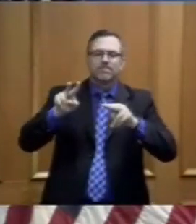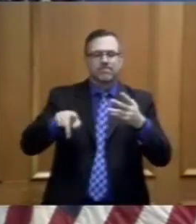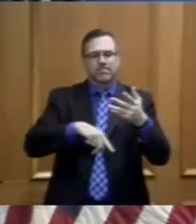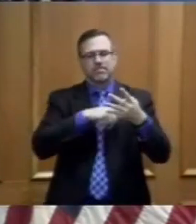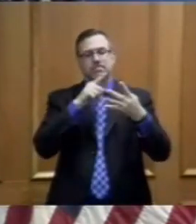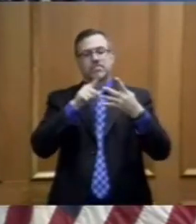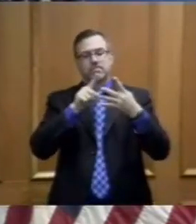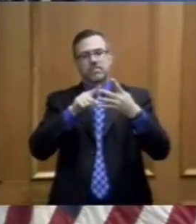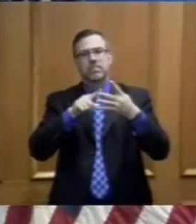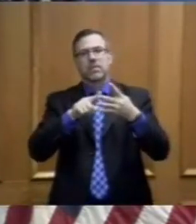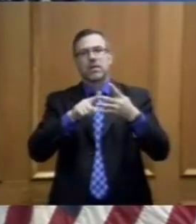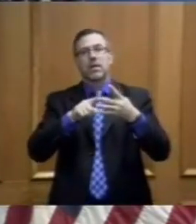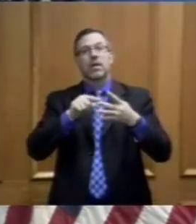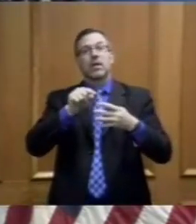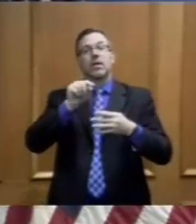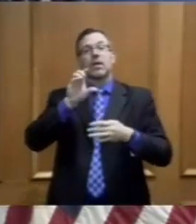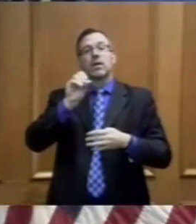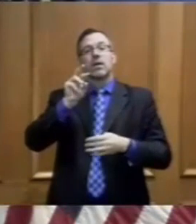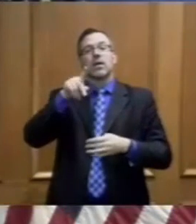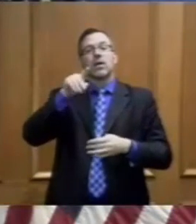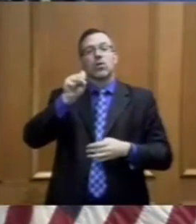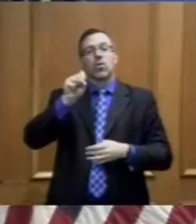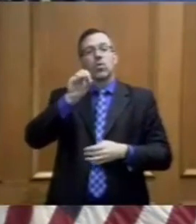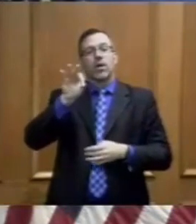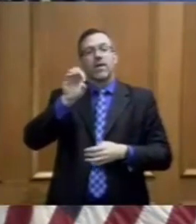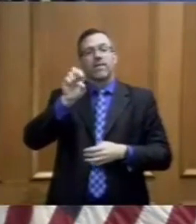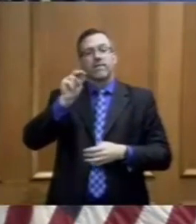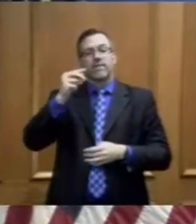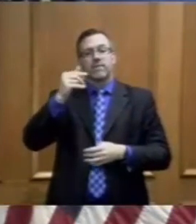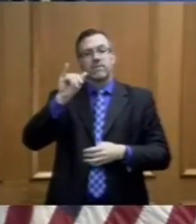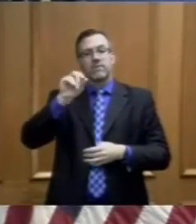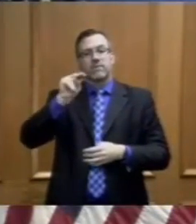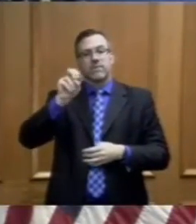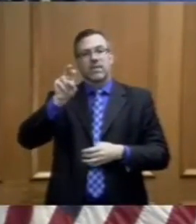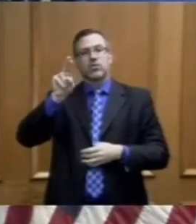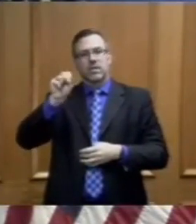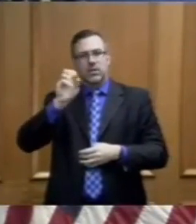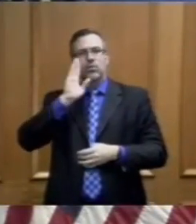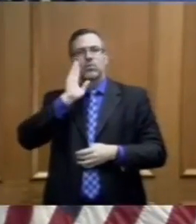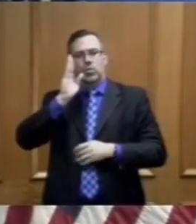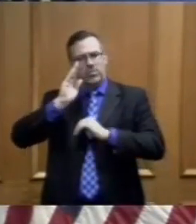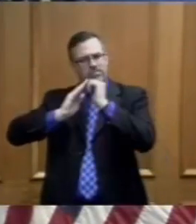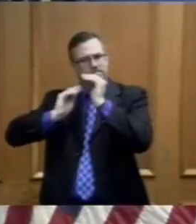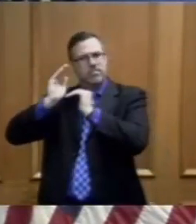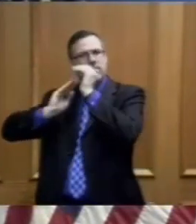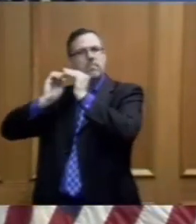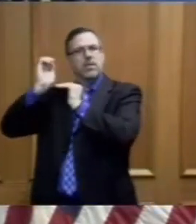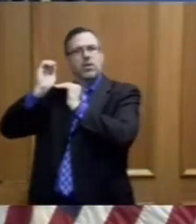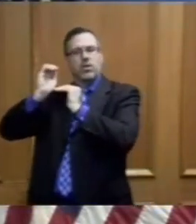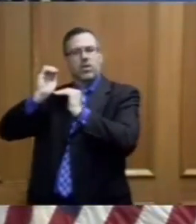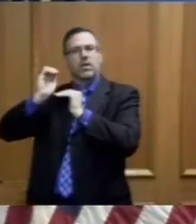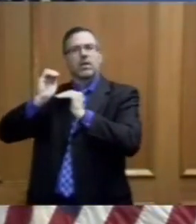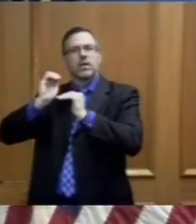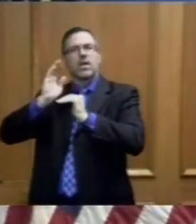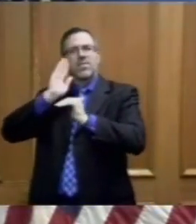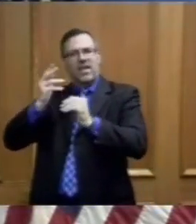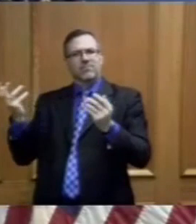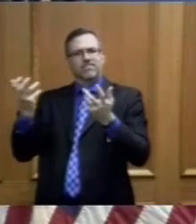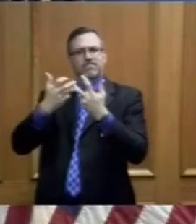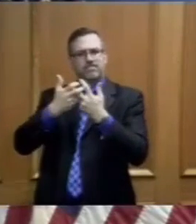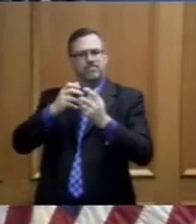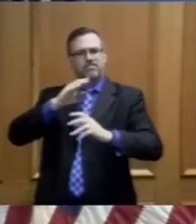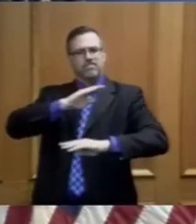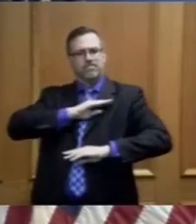actual build, which the Corps of Engineers will build. This goes back to building a facility that is acceptable by our state